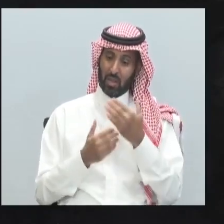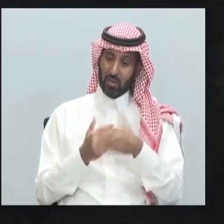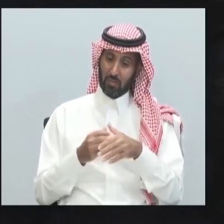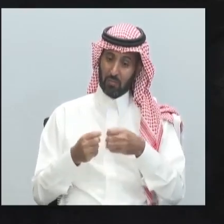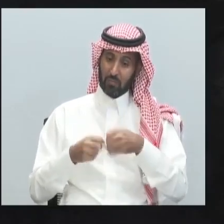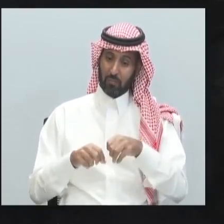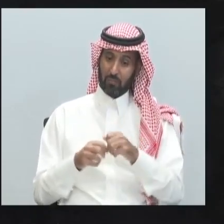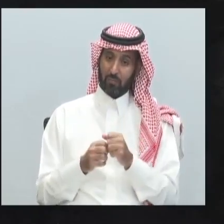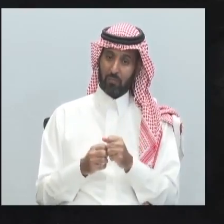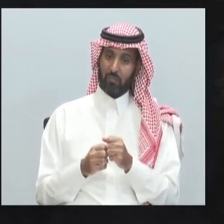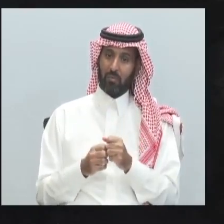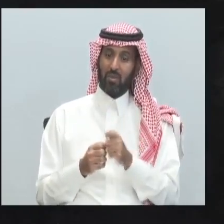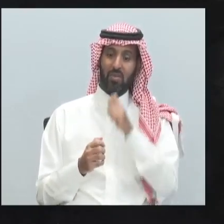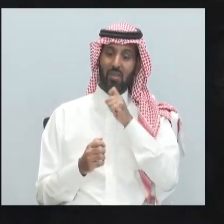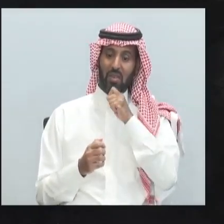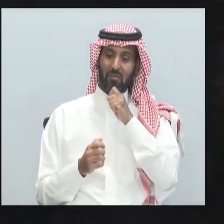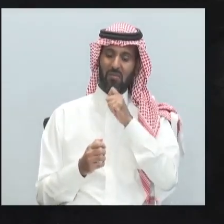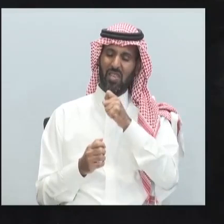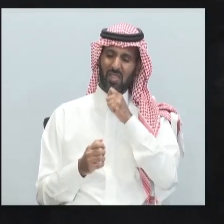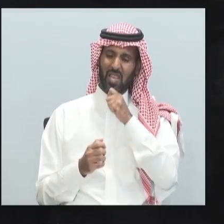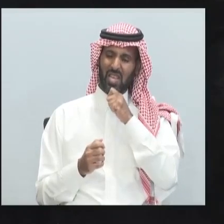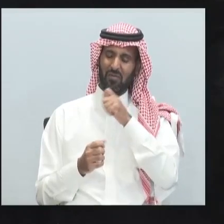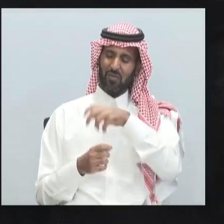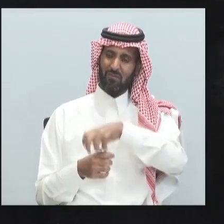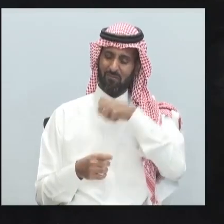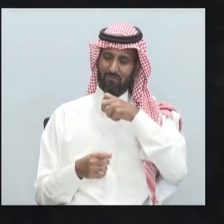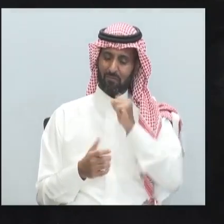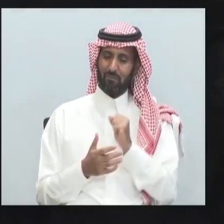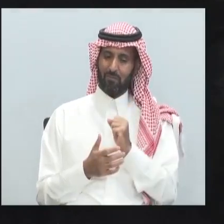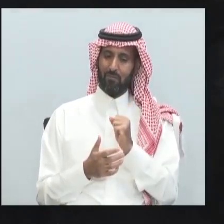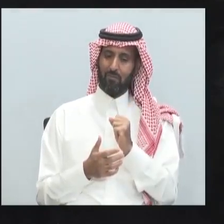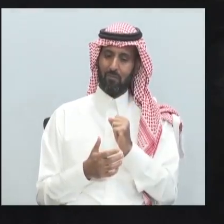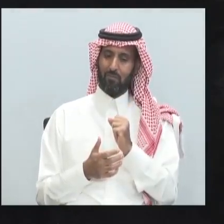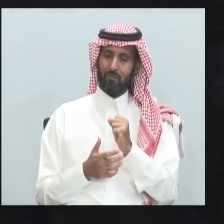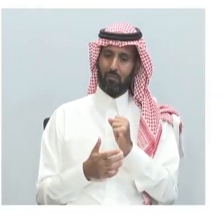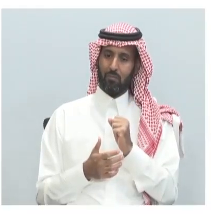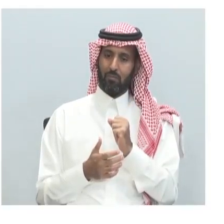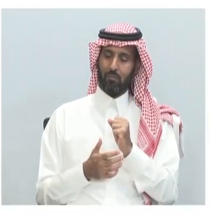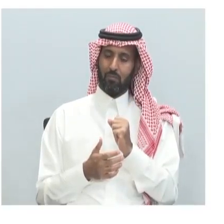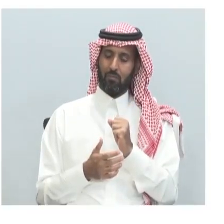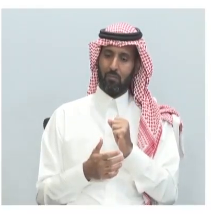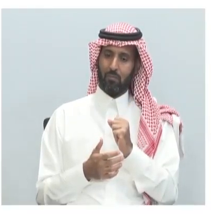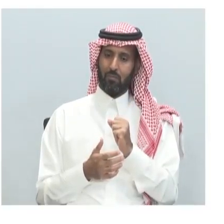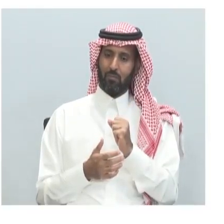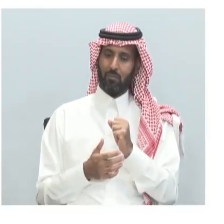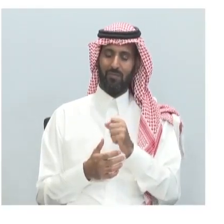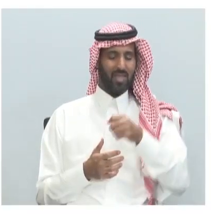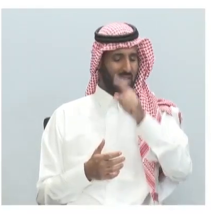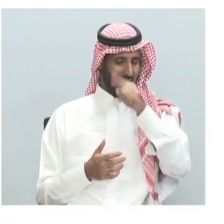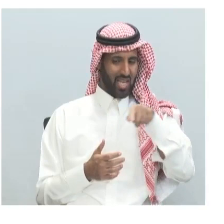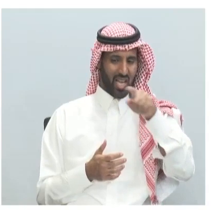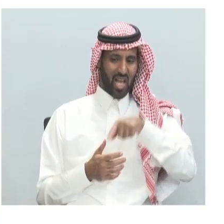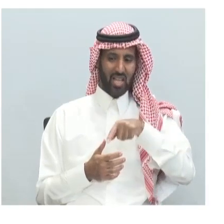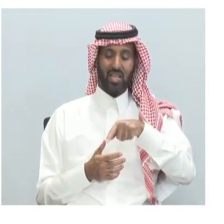have soft talons. They can't catch anything. Is it right? Is it true or false? False,